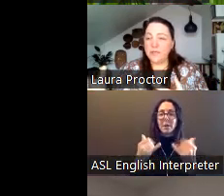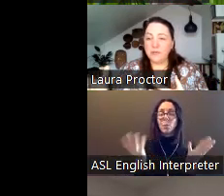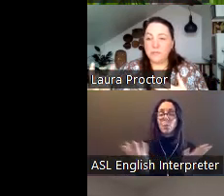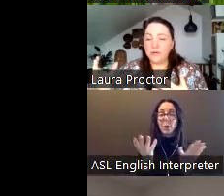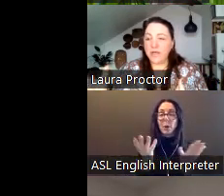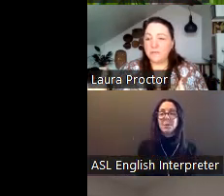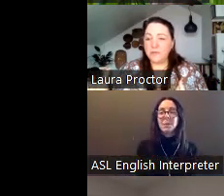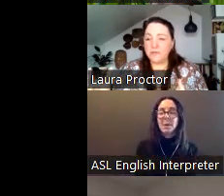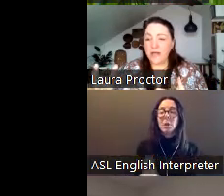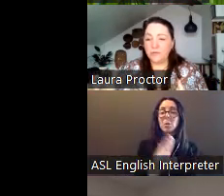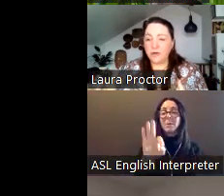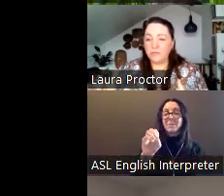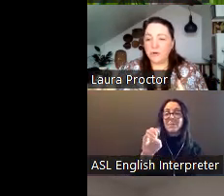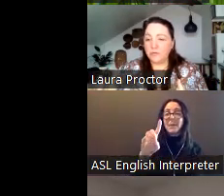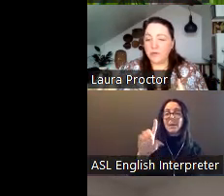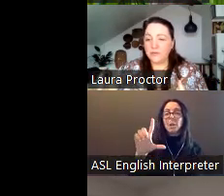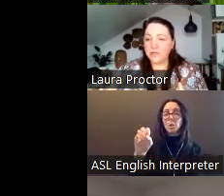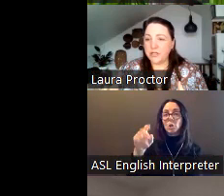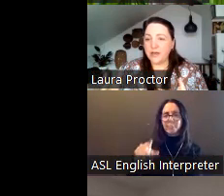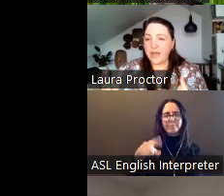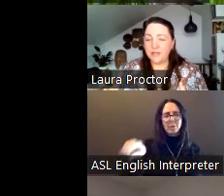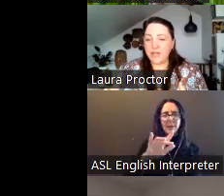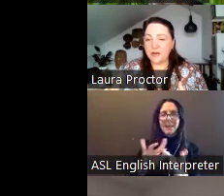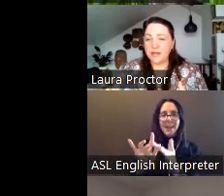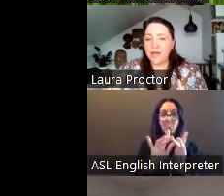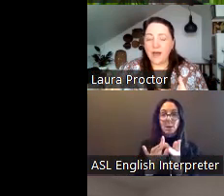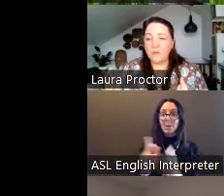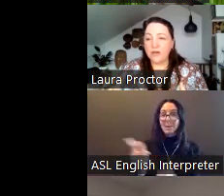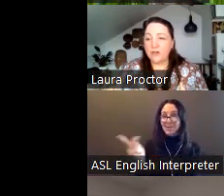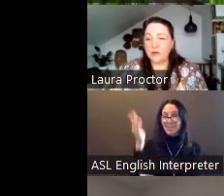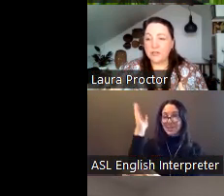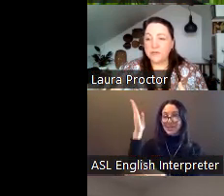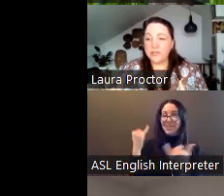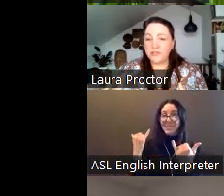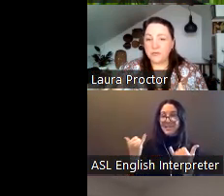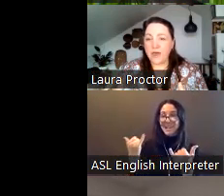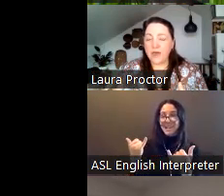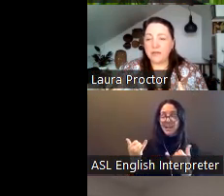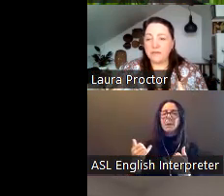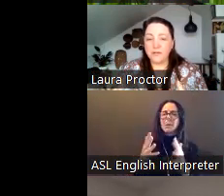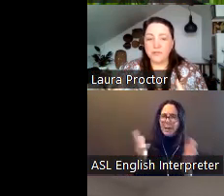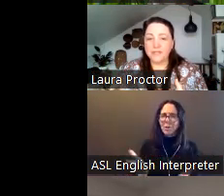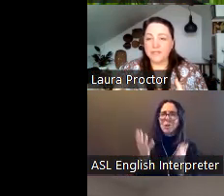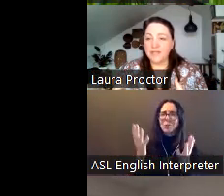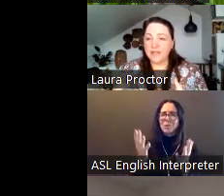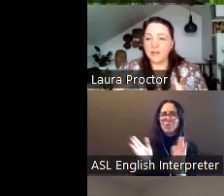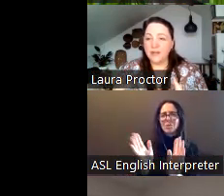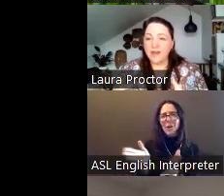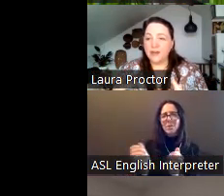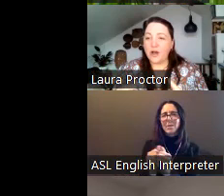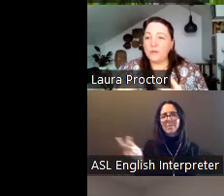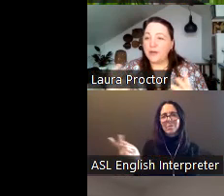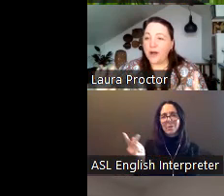through FeedLoop, you're able to network both with Tricia and Sheri. I want to encourage you to do that if you're interested